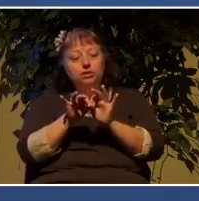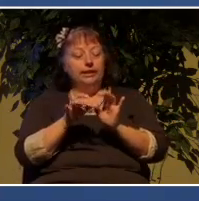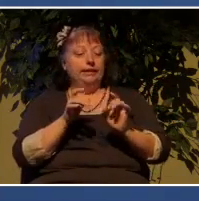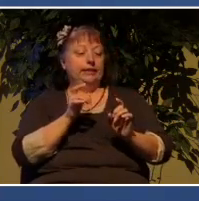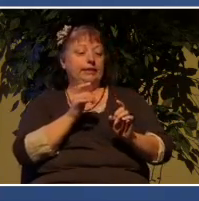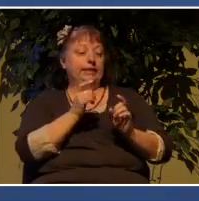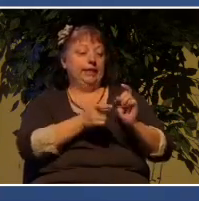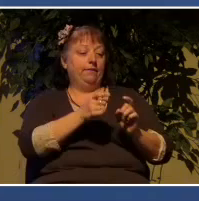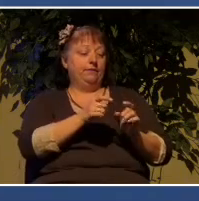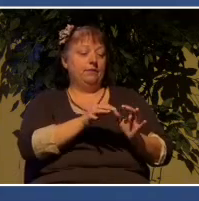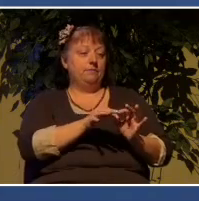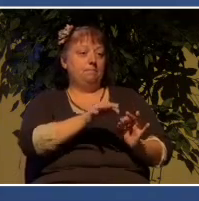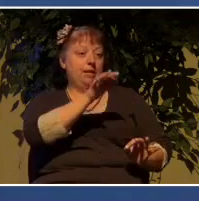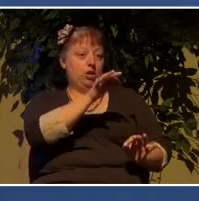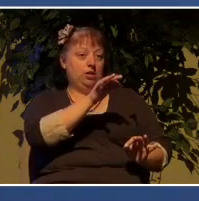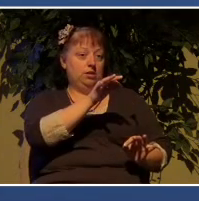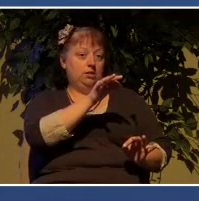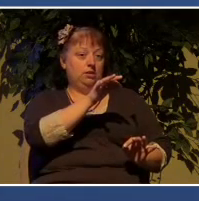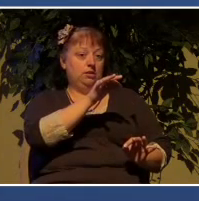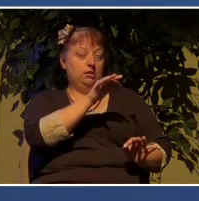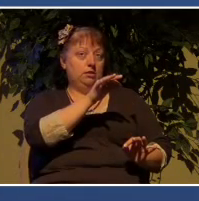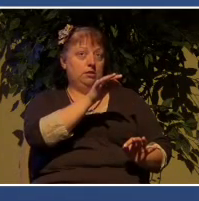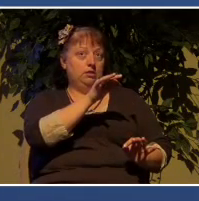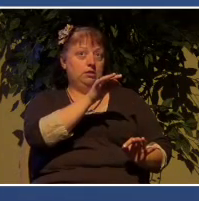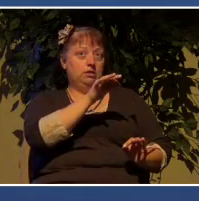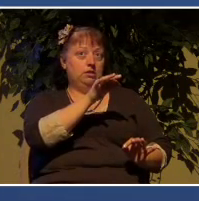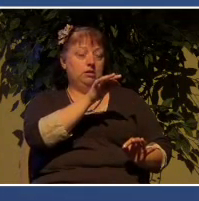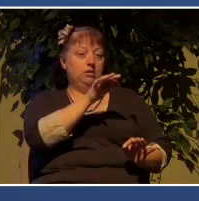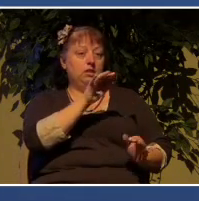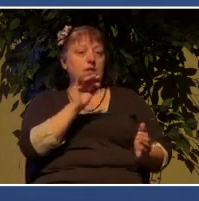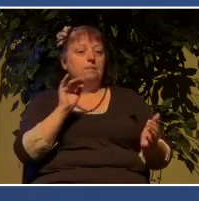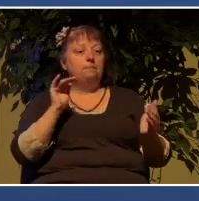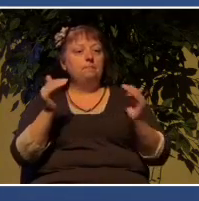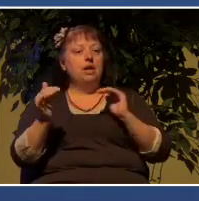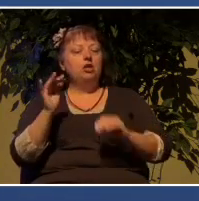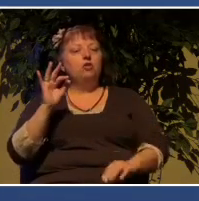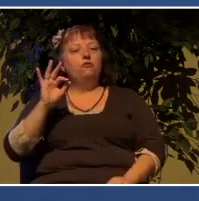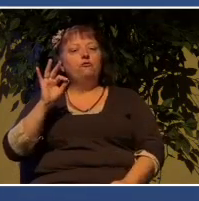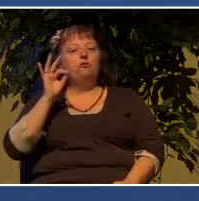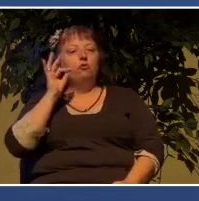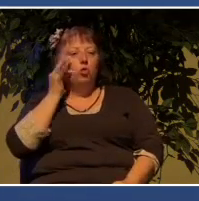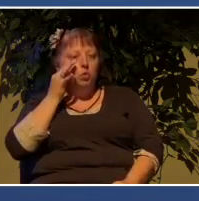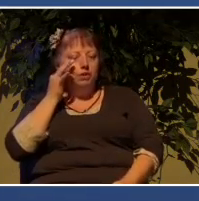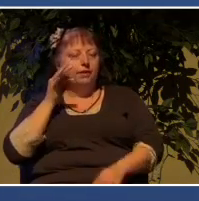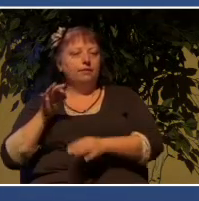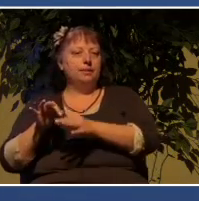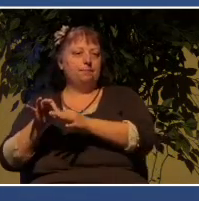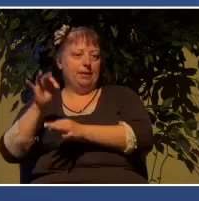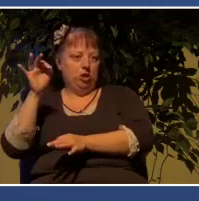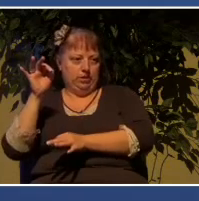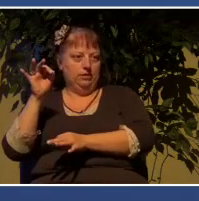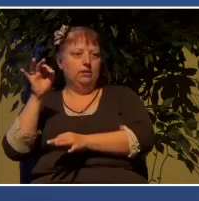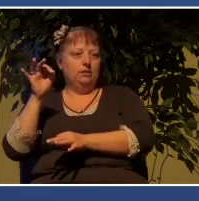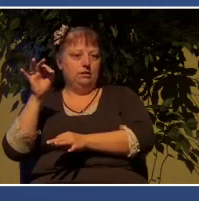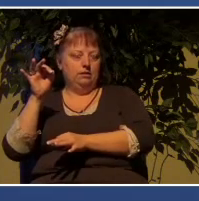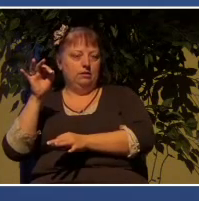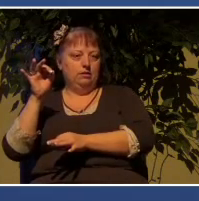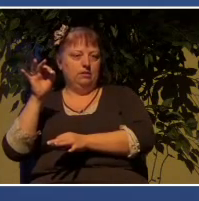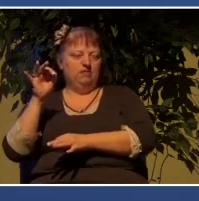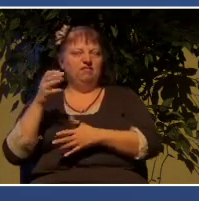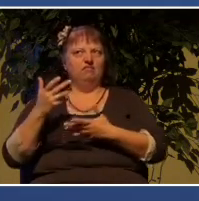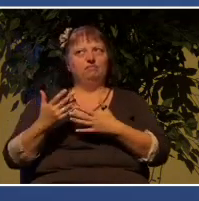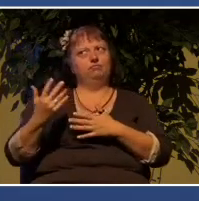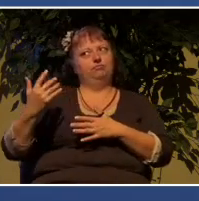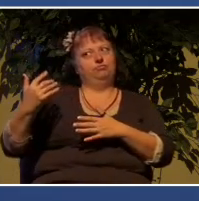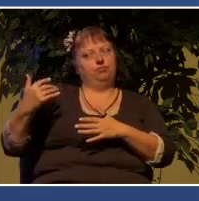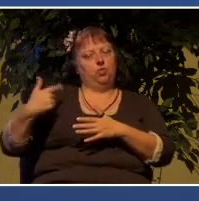Spirit as opposed to the fruit of the Spirit. We talked about that a number of weeks ago.